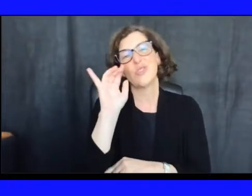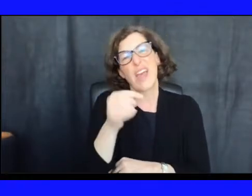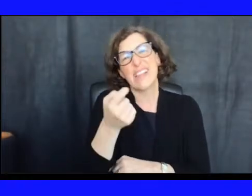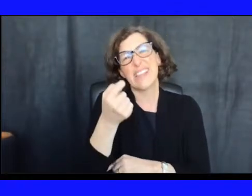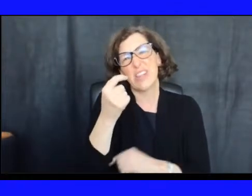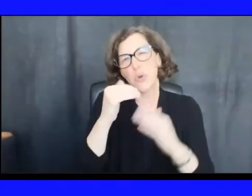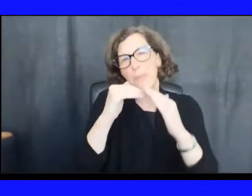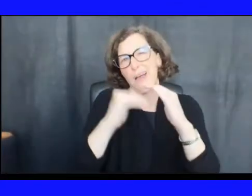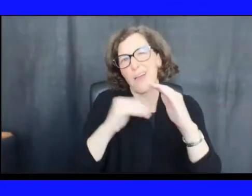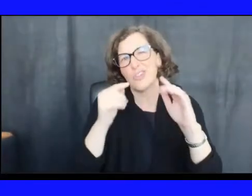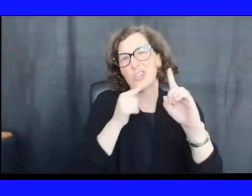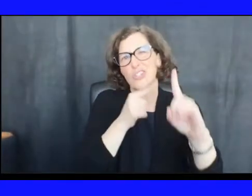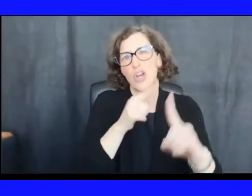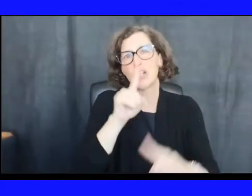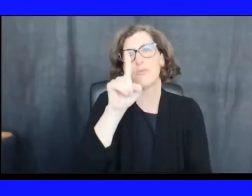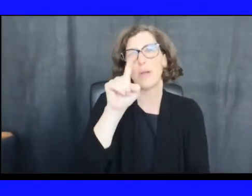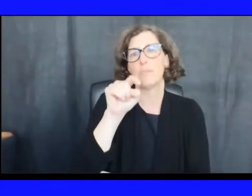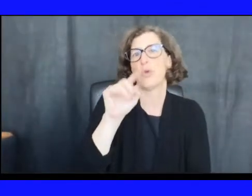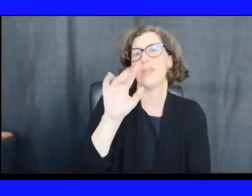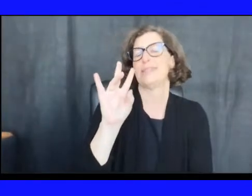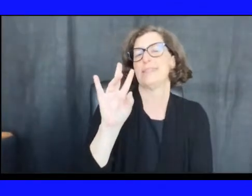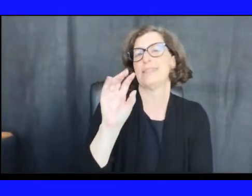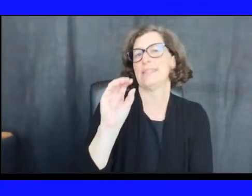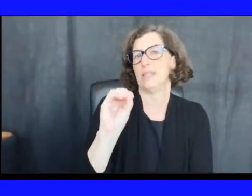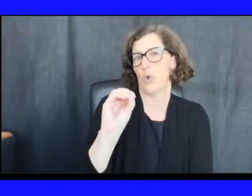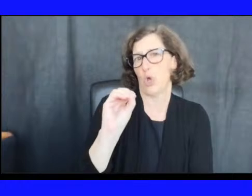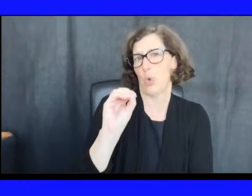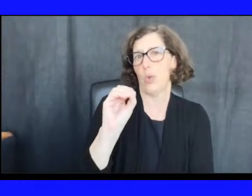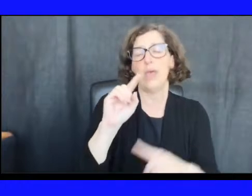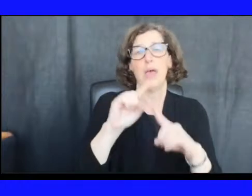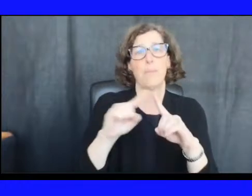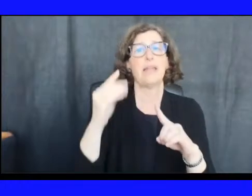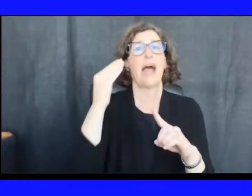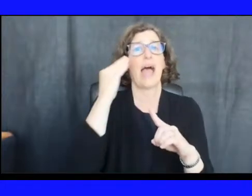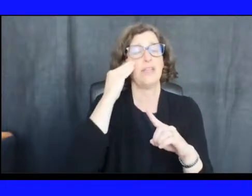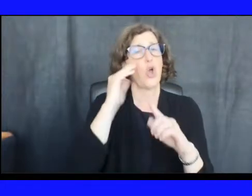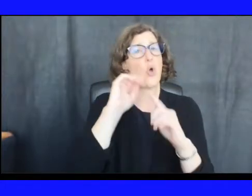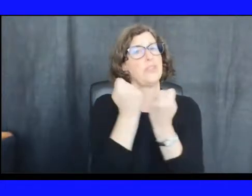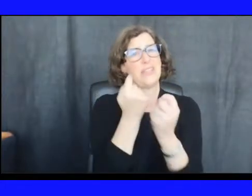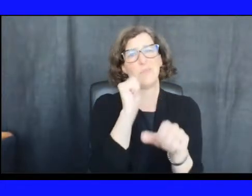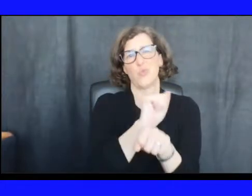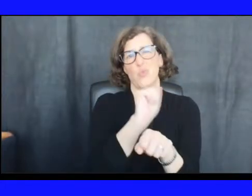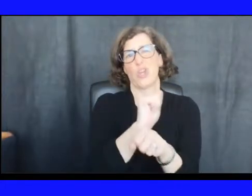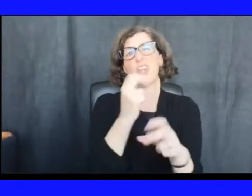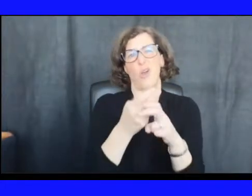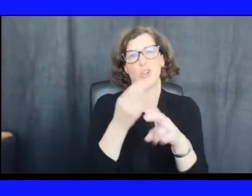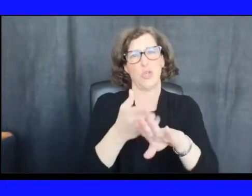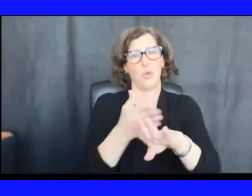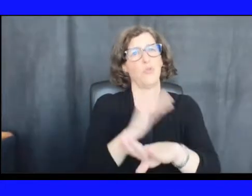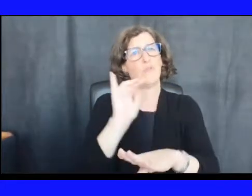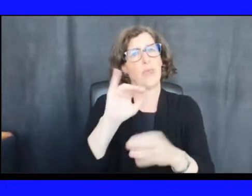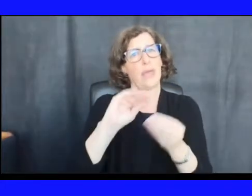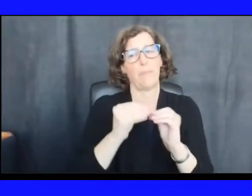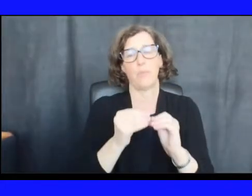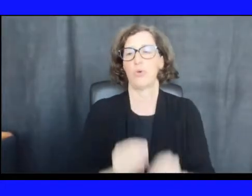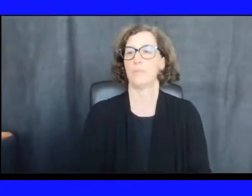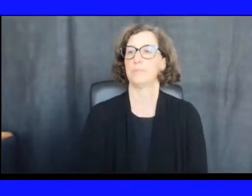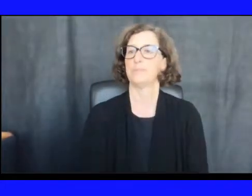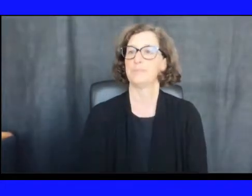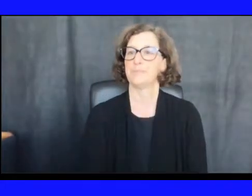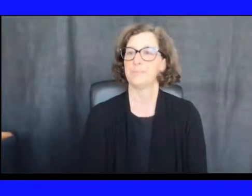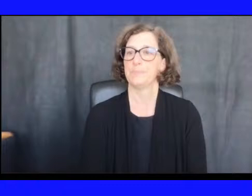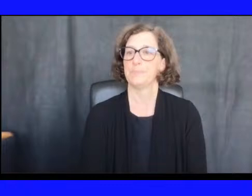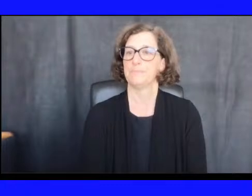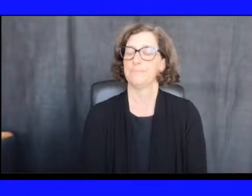at the target of 4%, which I think I say every quarter is really good for the trauma